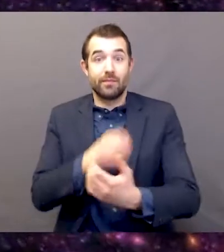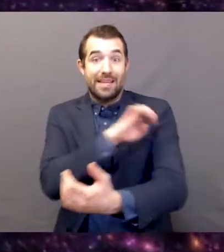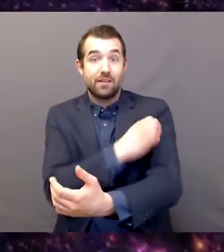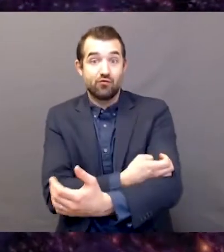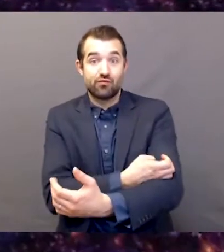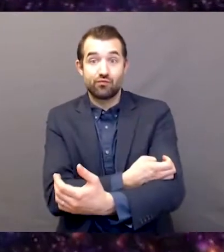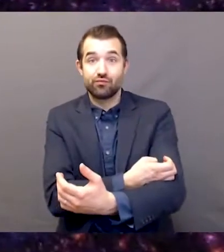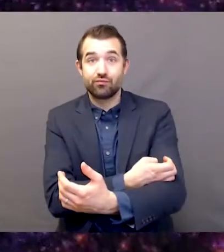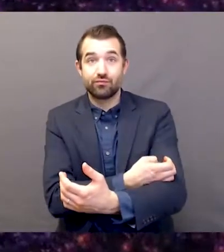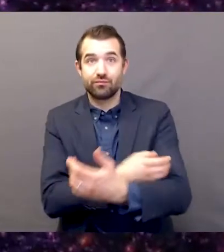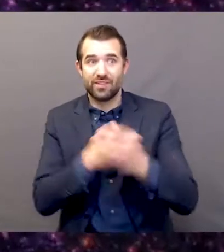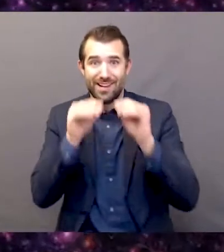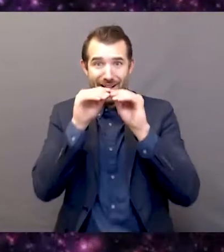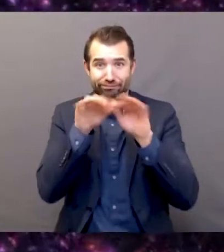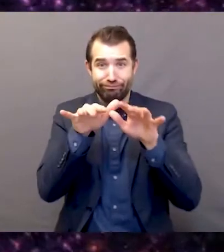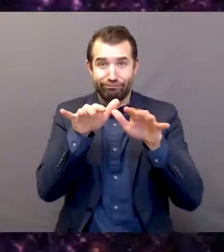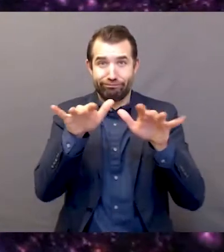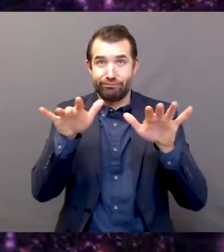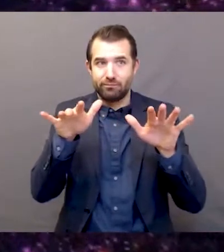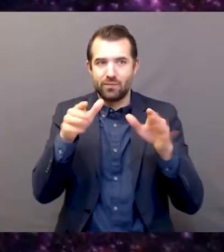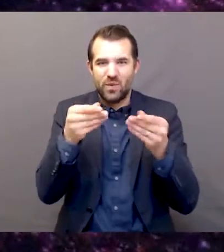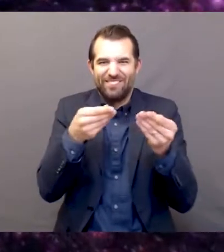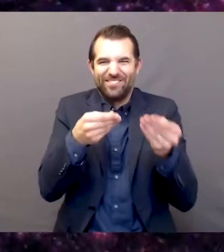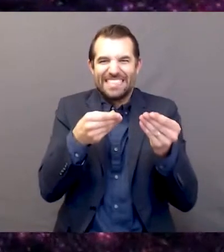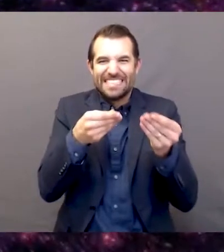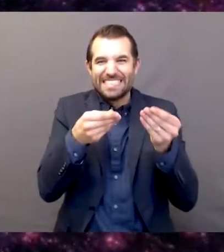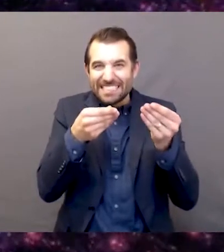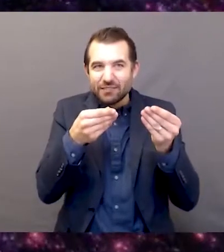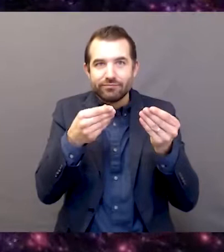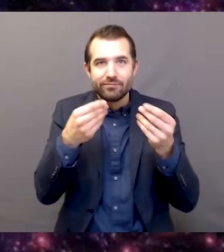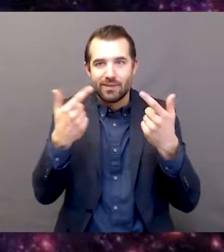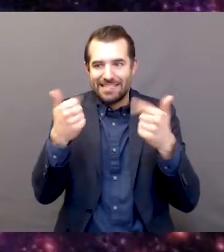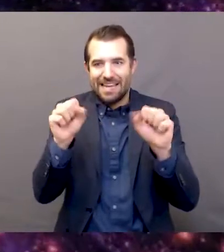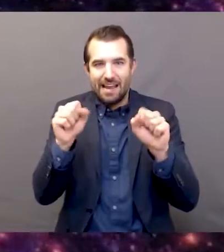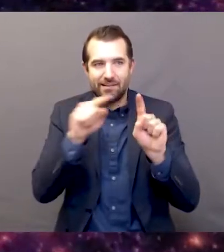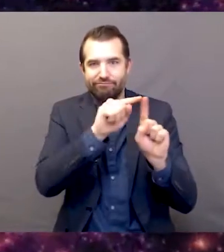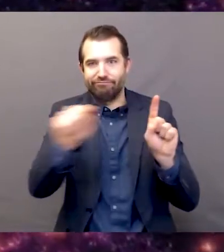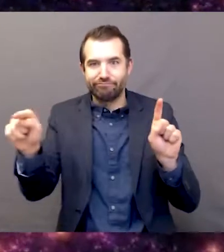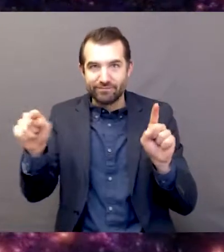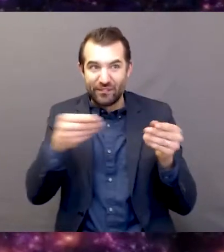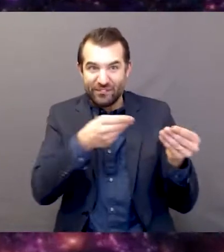drive energy out into the surrounding gas. How do they do this exactly?